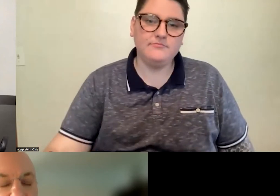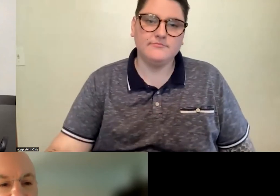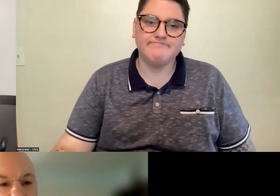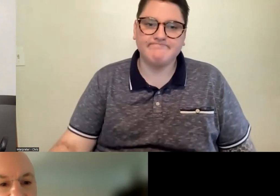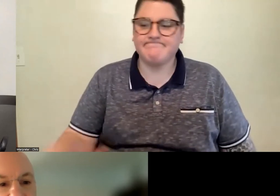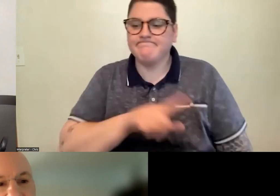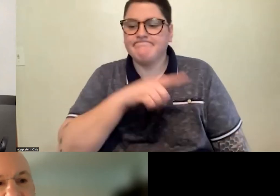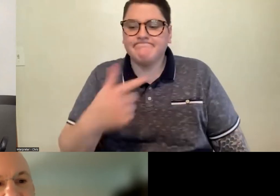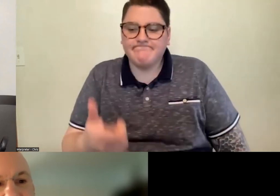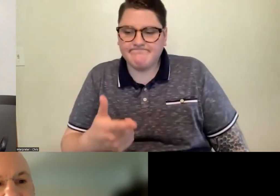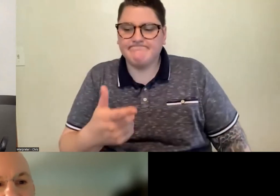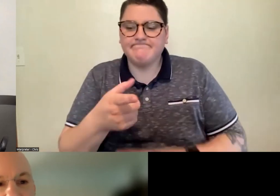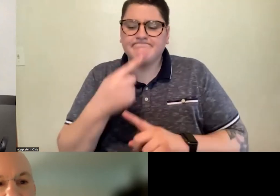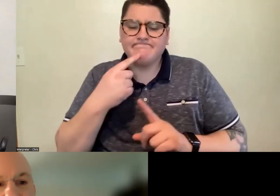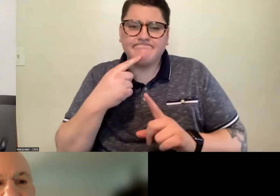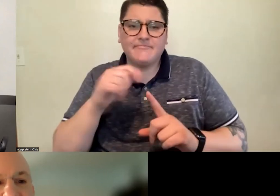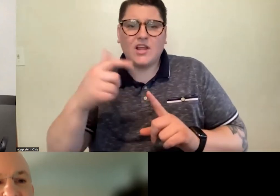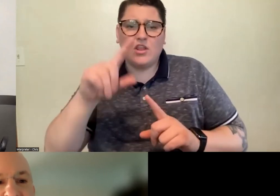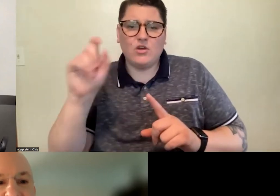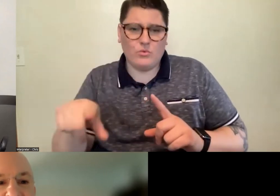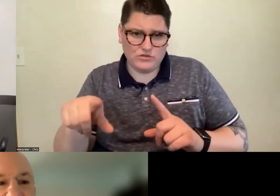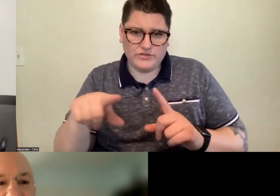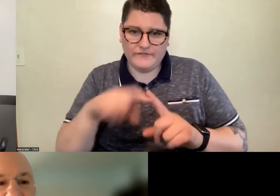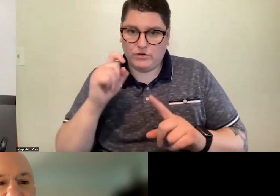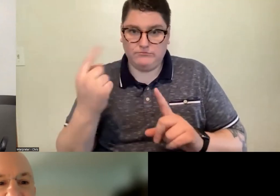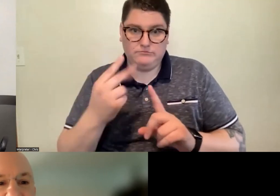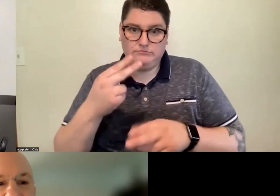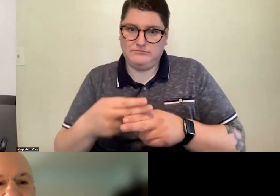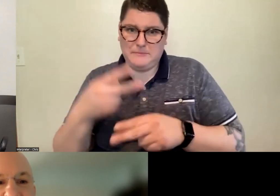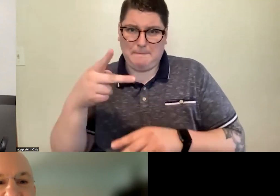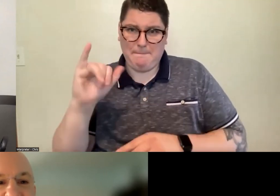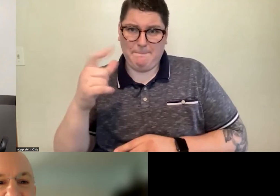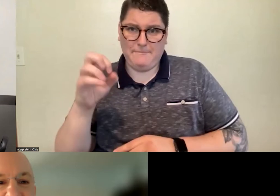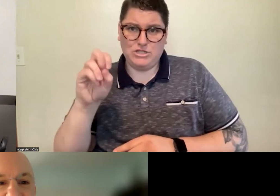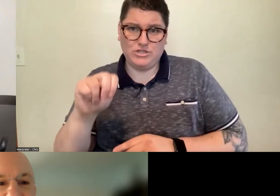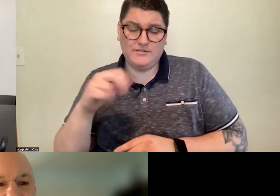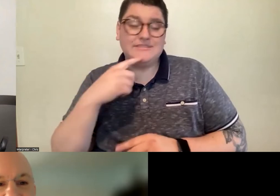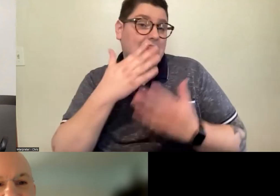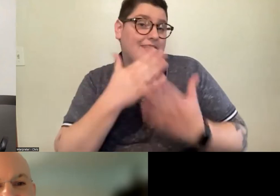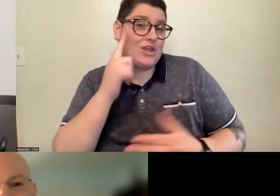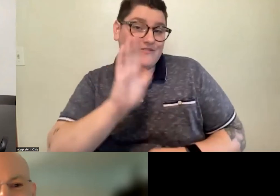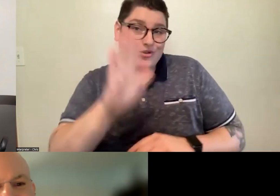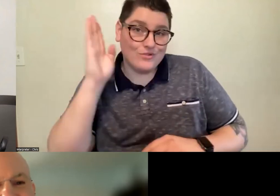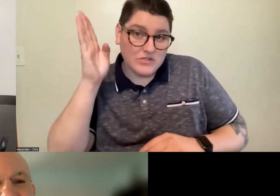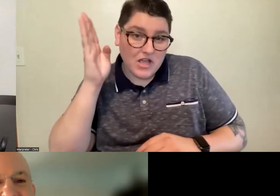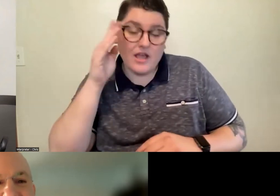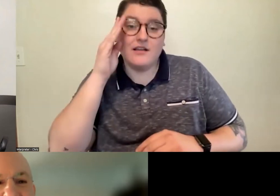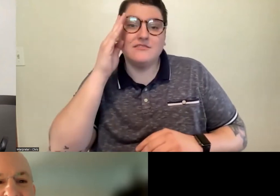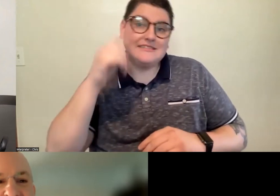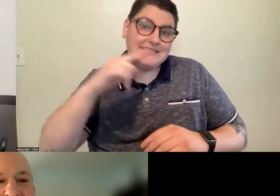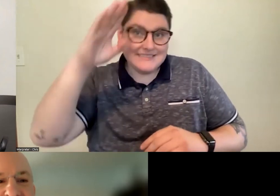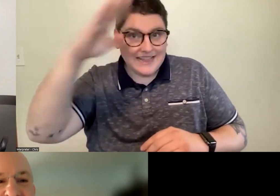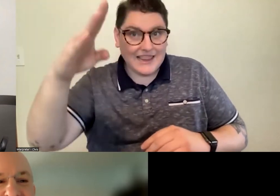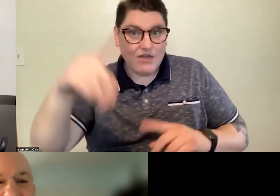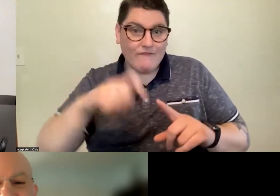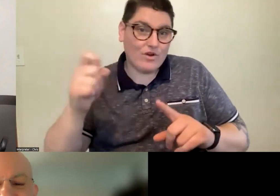Another question, I should say, this comes from Will Pigeon, who thanks you for your talk and sends greetings from a